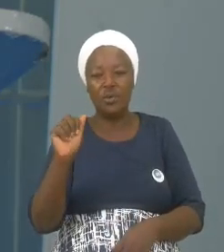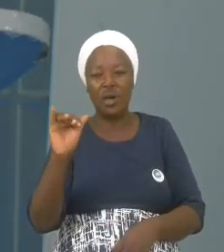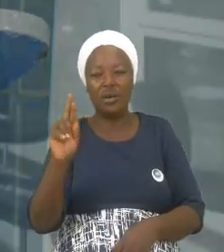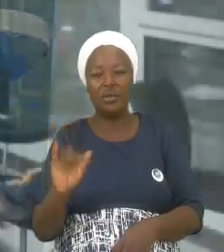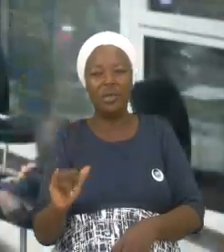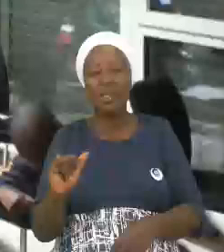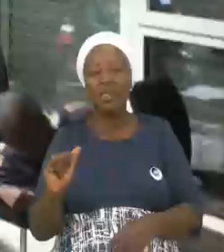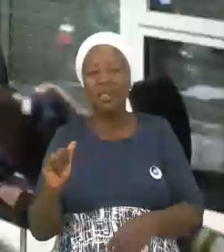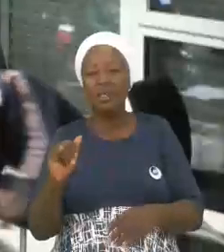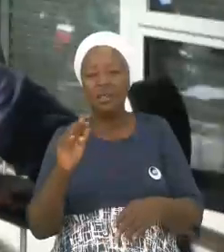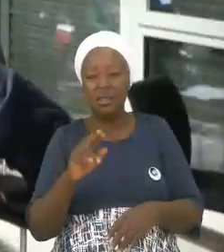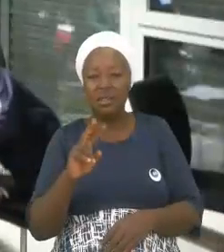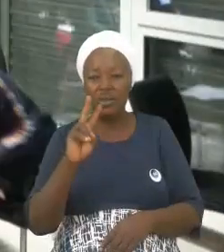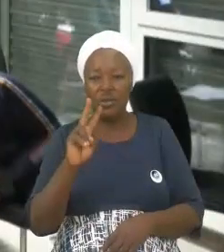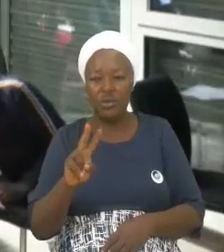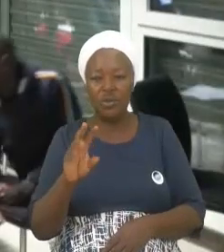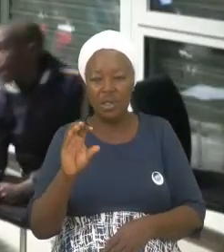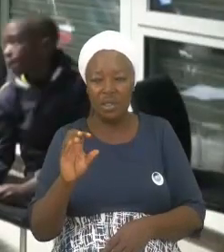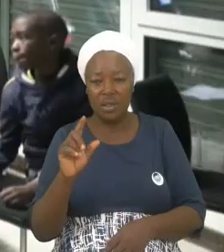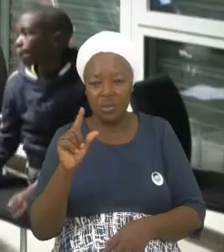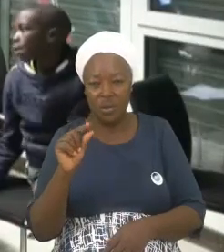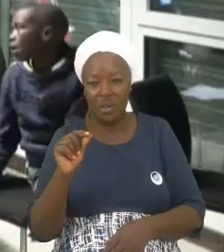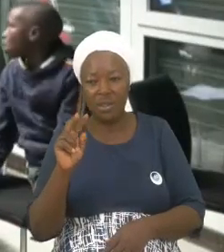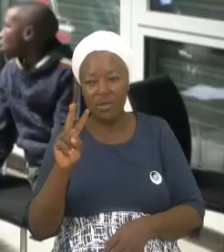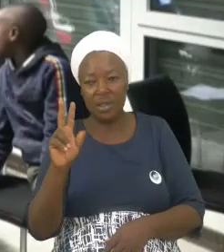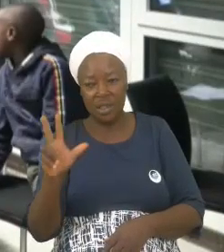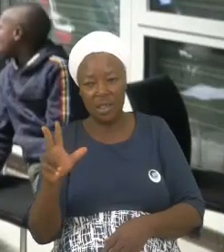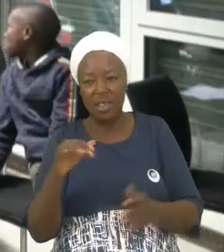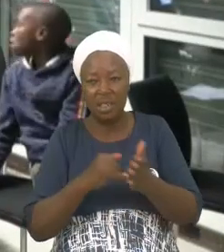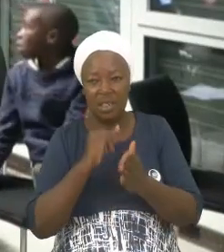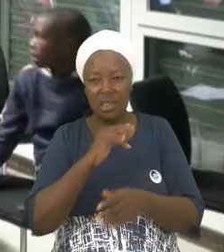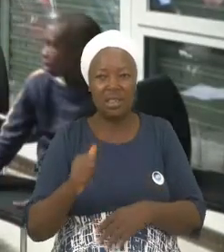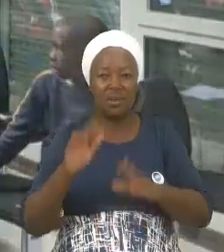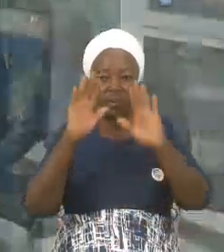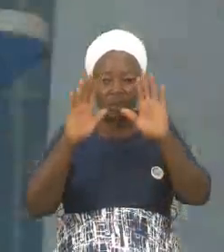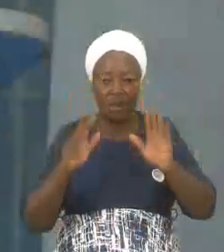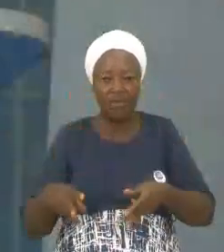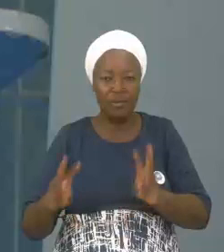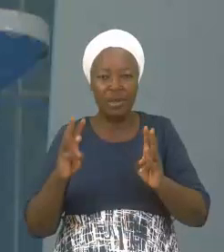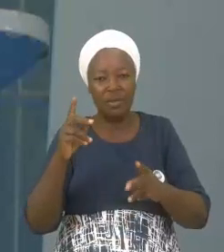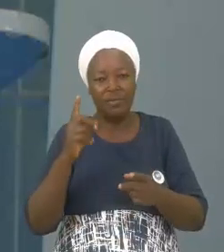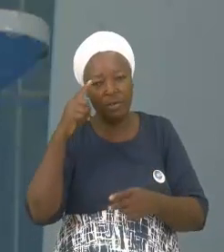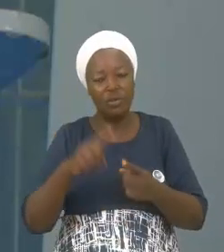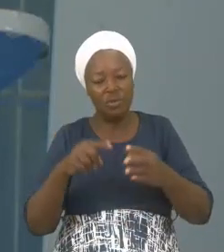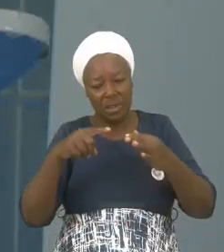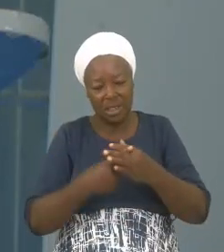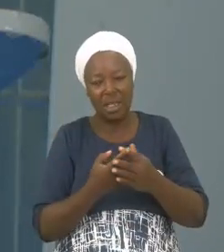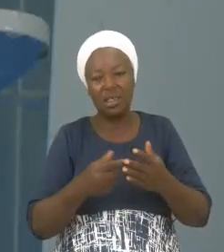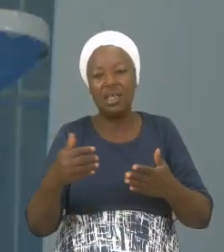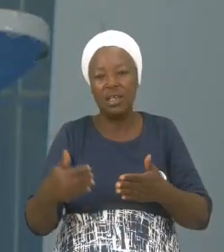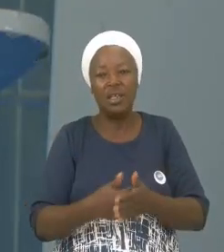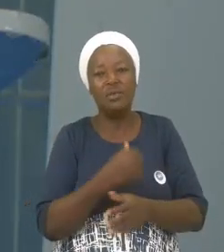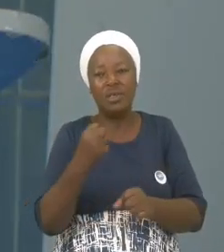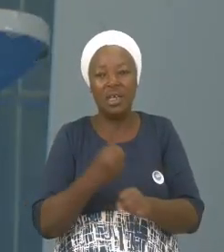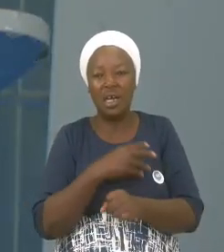2023. What a wonderful way to begin the new year. That year will be a blessed year for you.